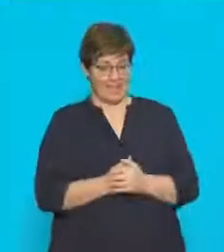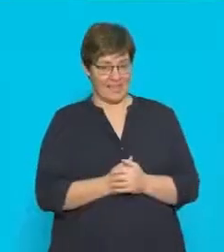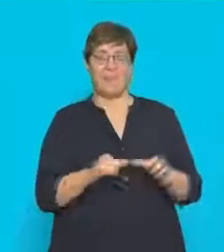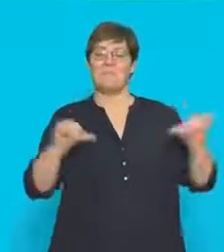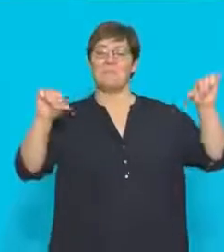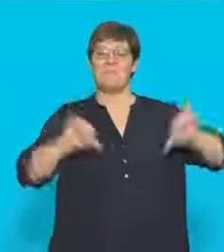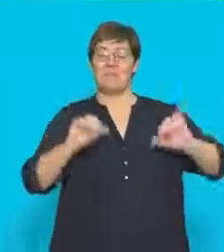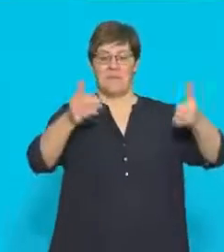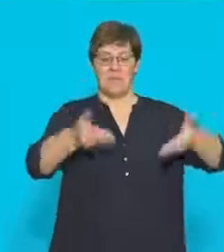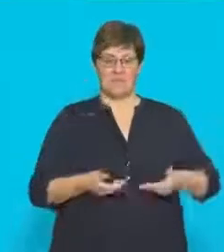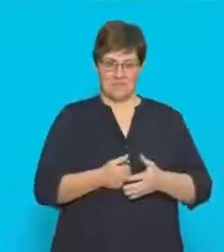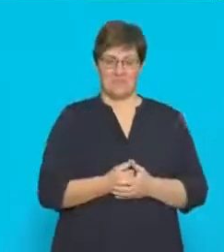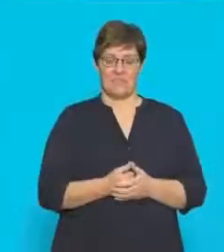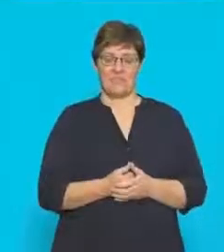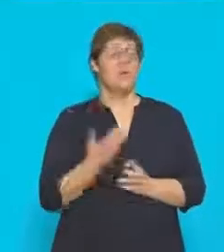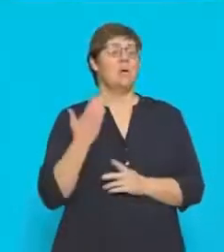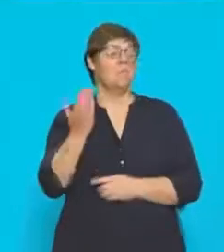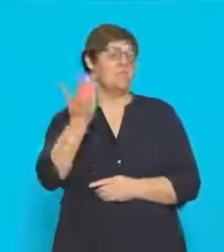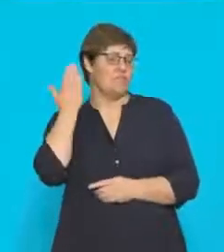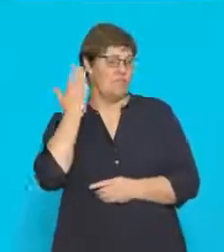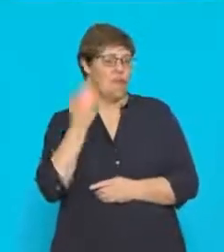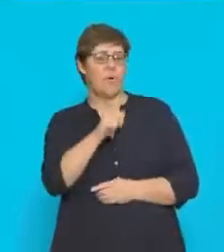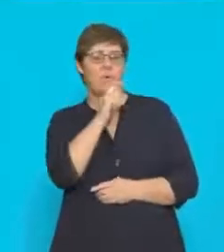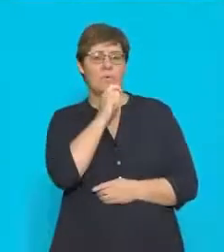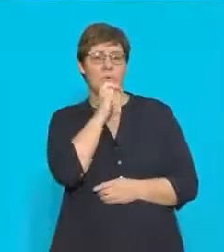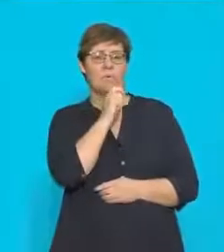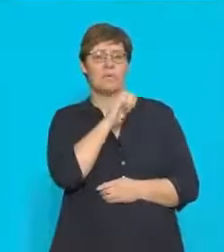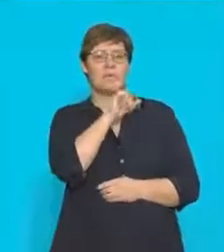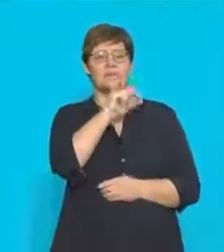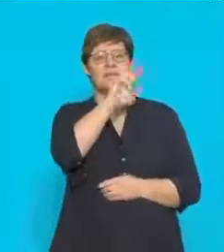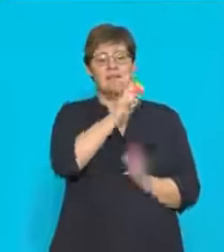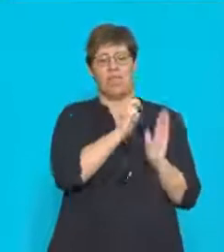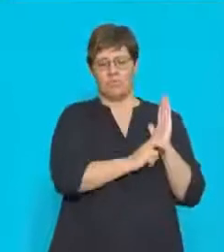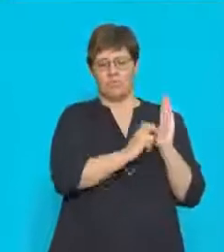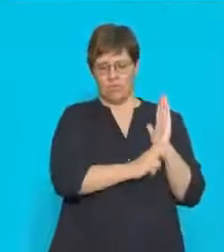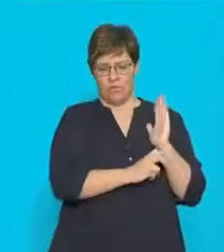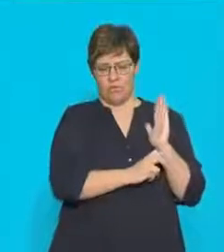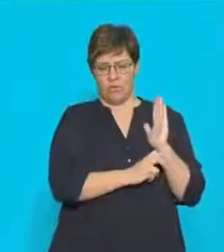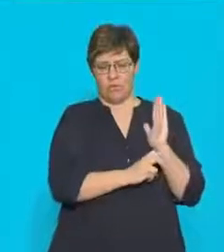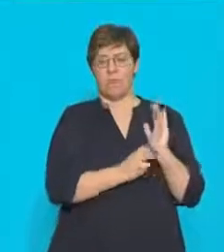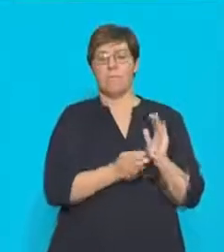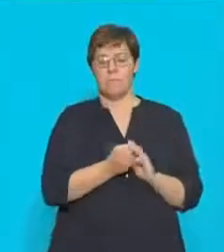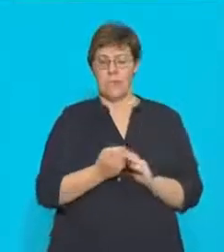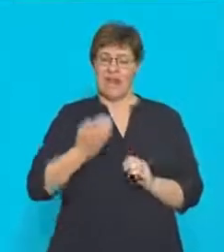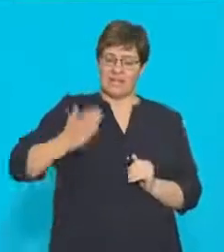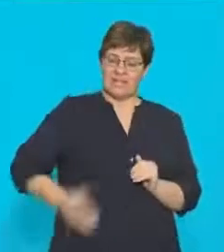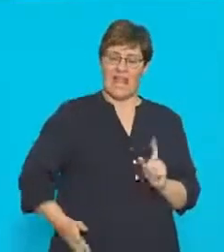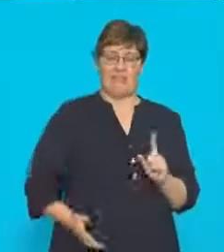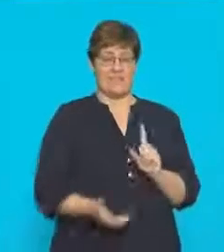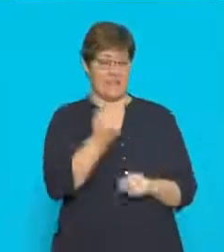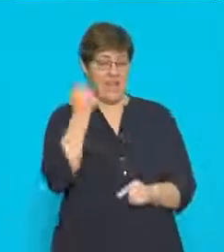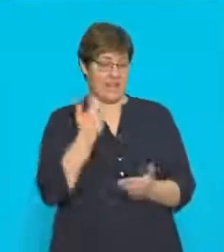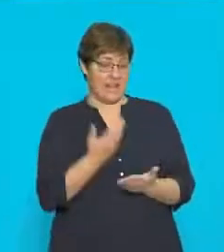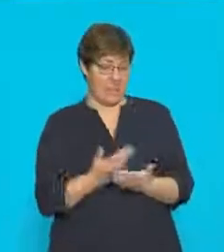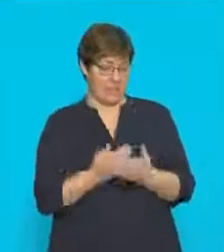Hi, welcome back. So earlier we used sine rule to find the length of a side of a